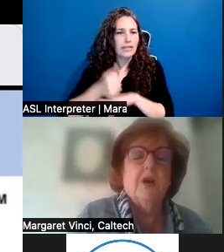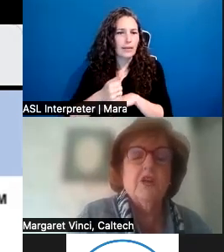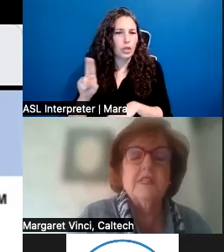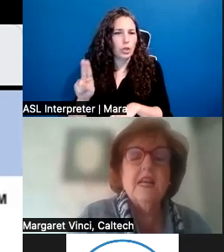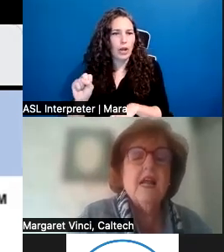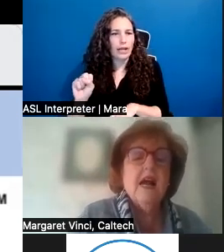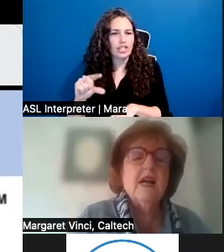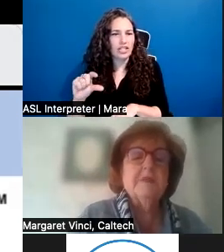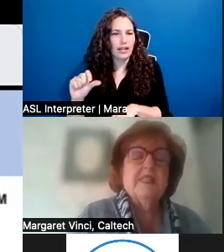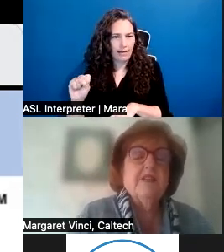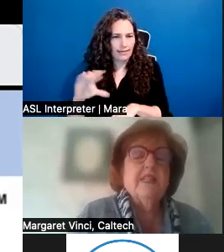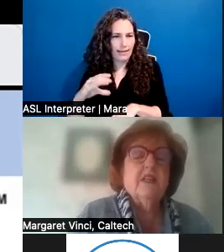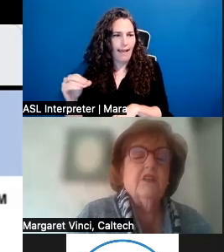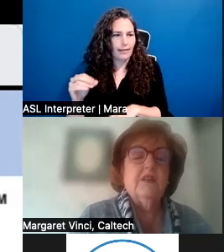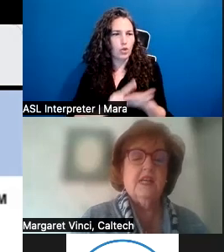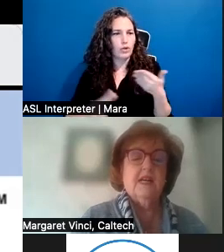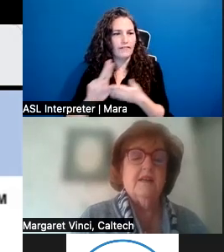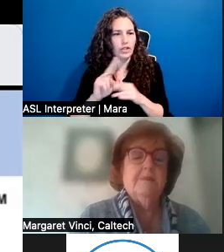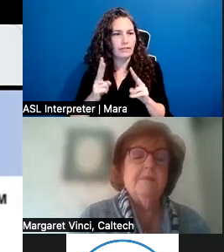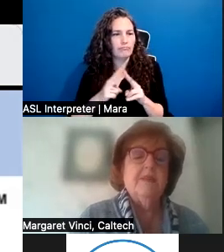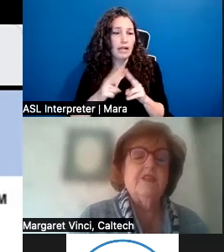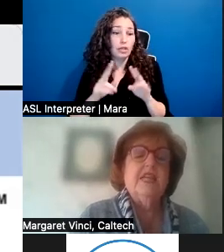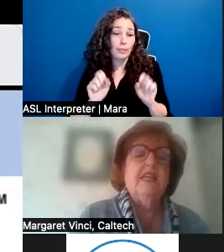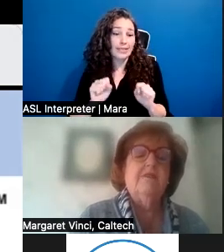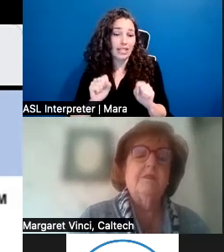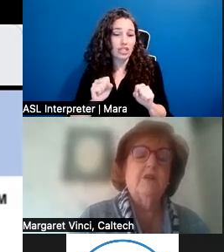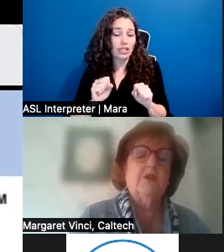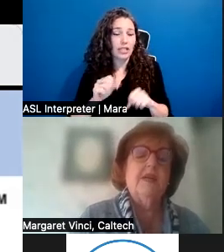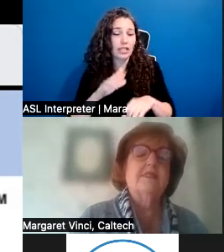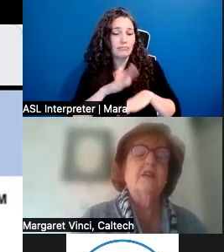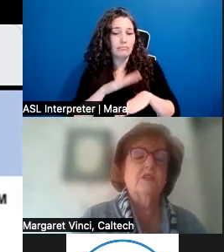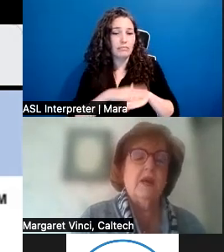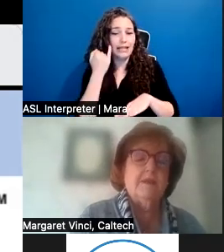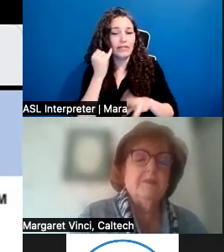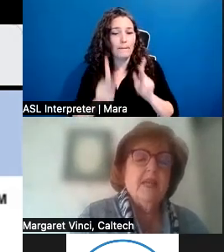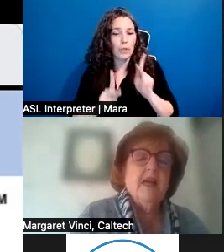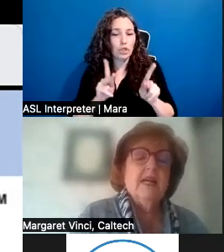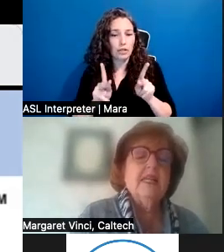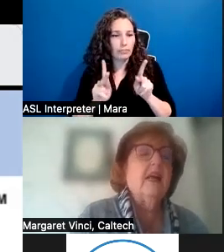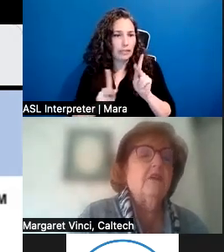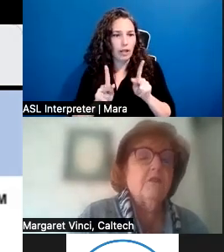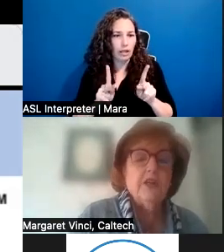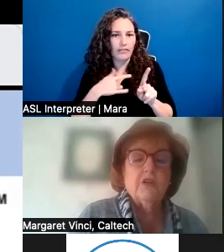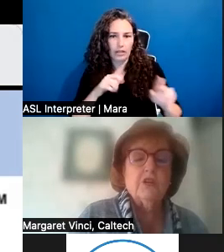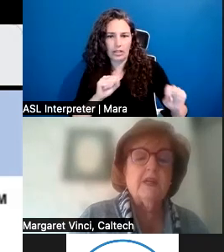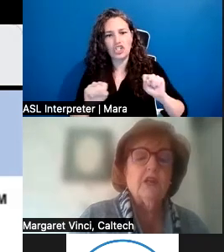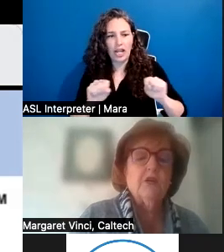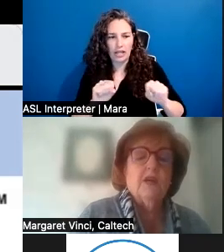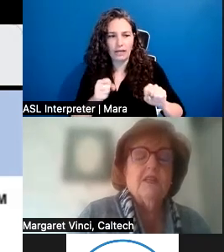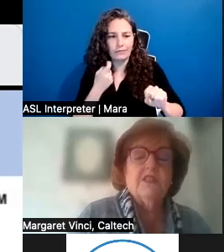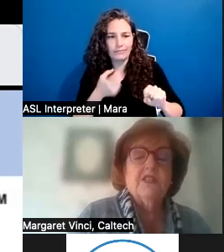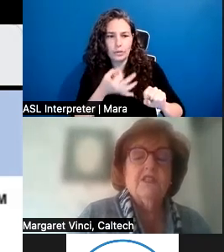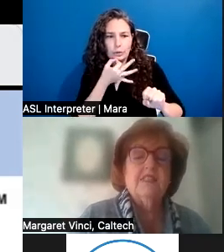university partners to potentially alert people that shaking from an earthquake is on its way. In California, the Earthquake